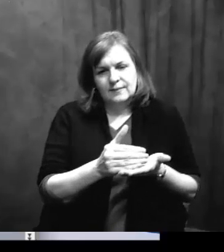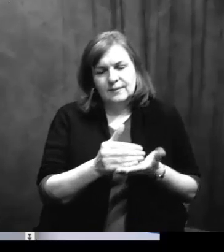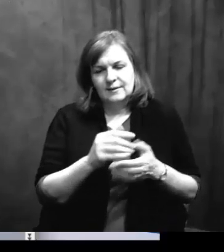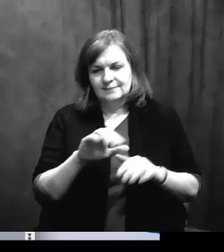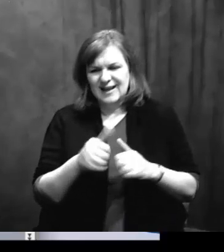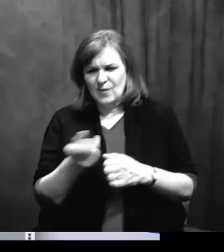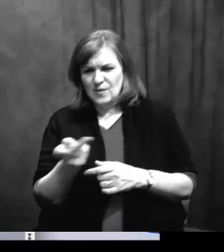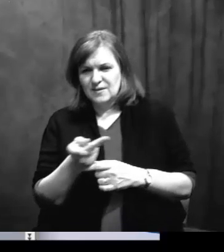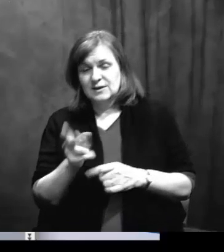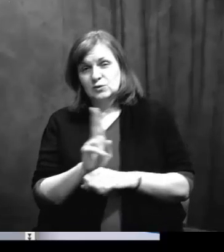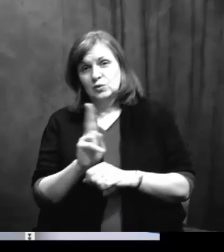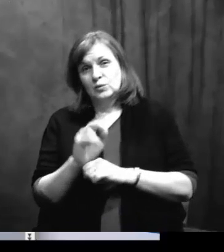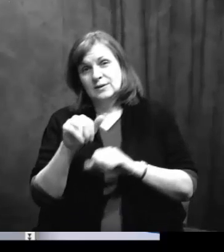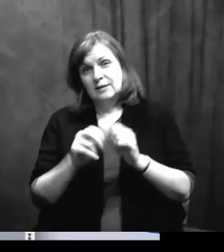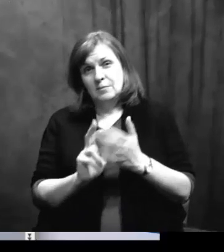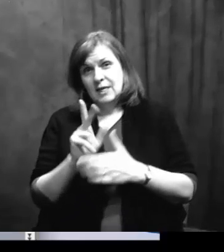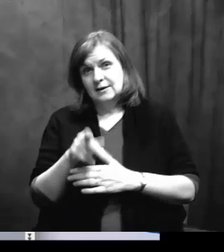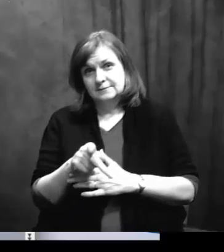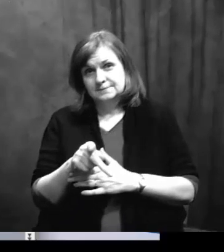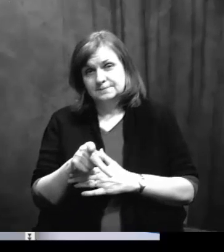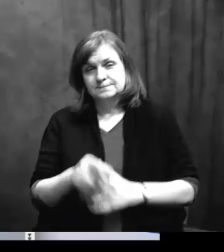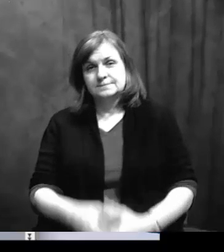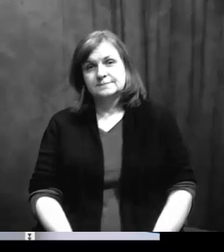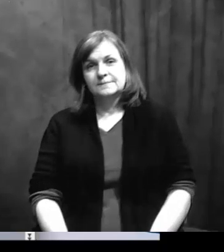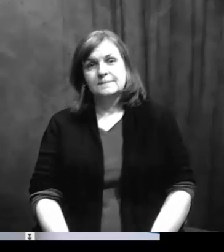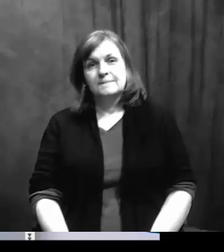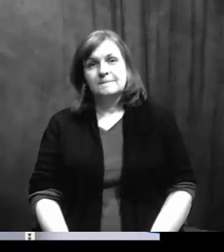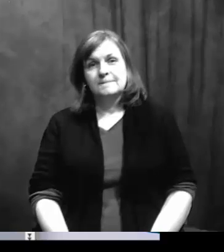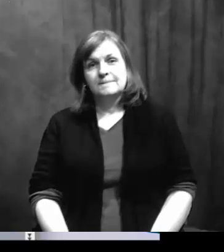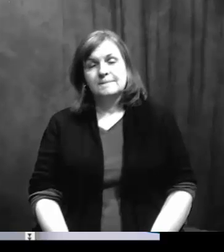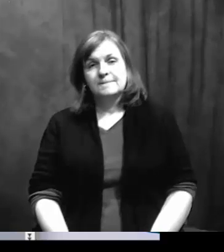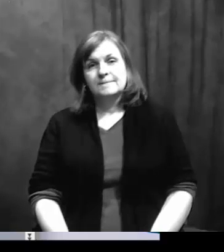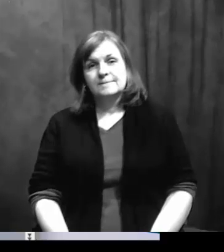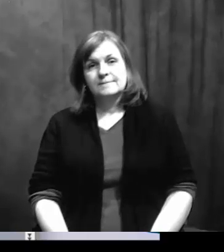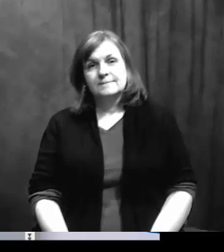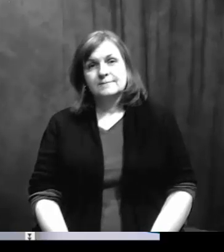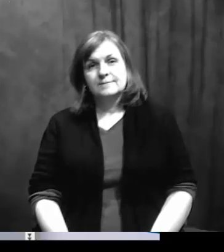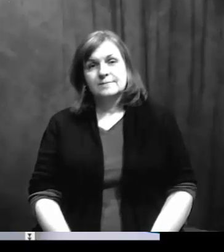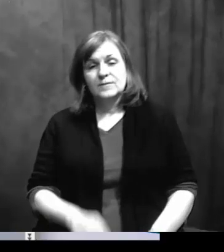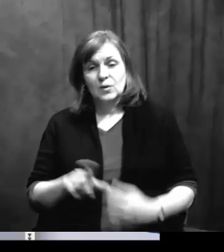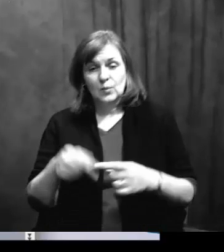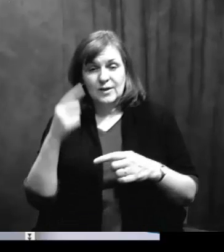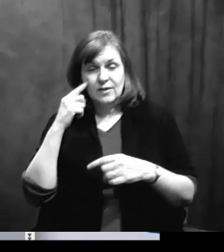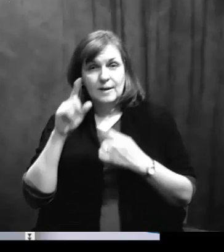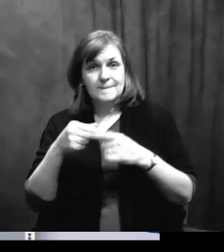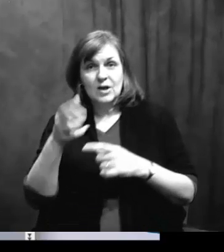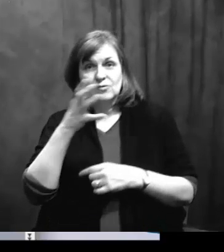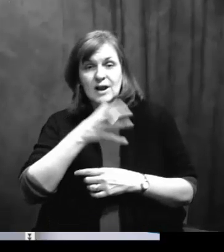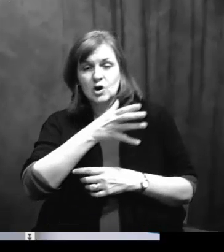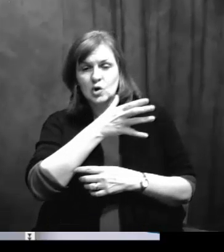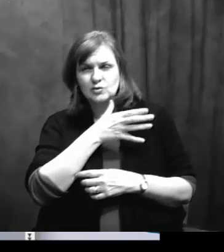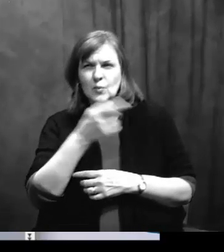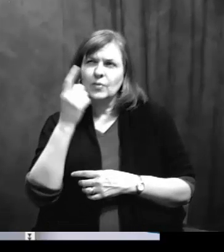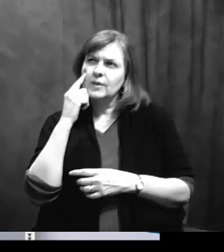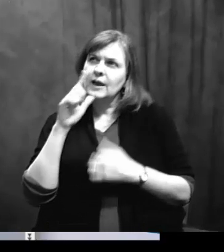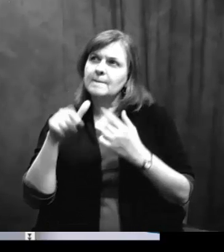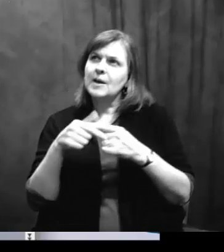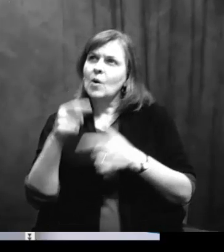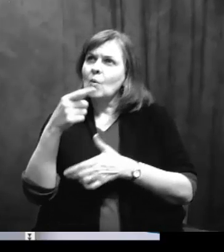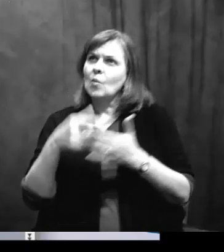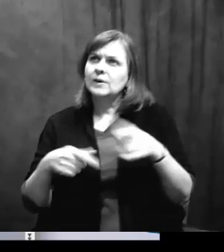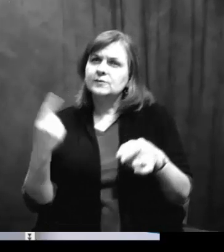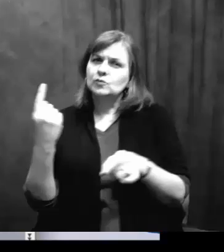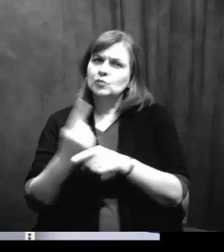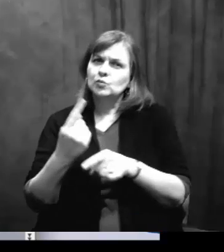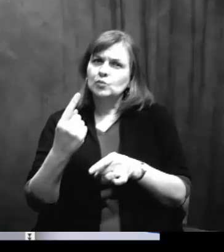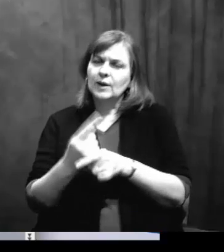as far as their use in the plants. When we look at plants in agriculture, we spend a lot of